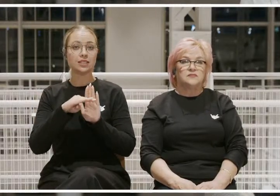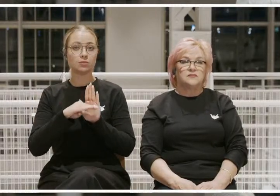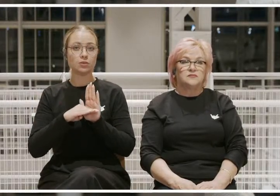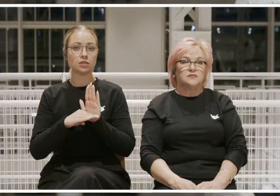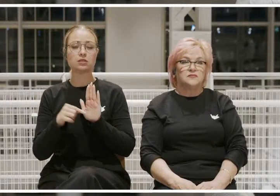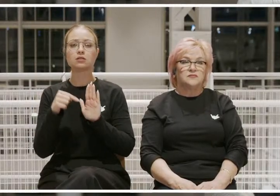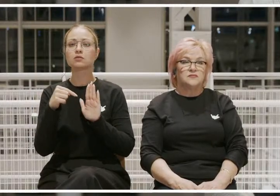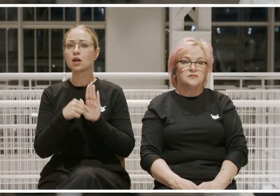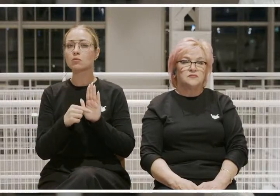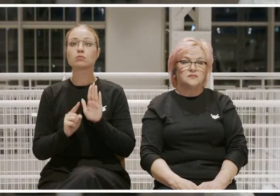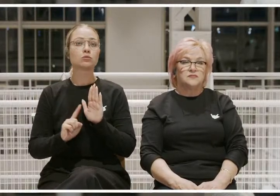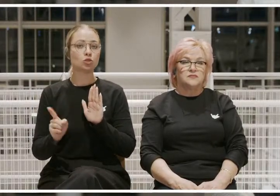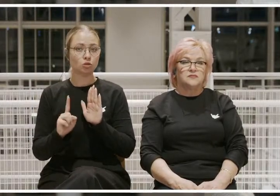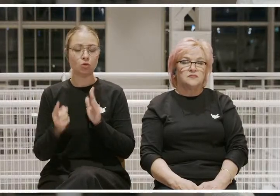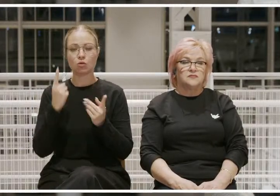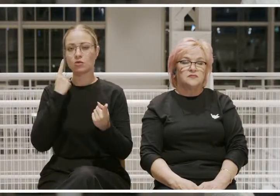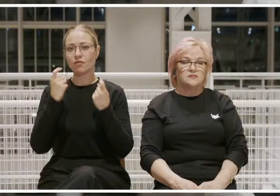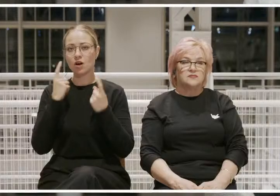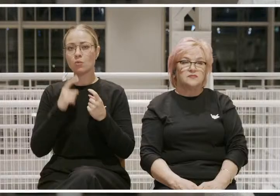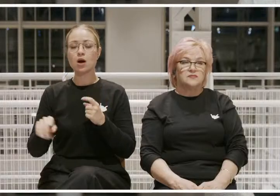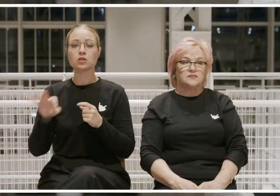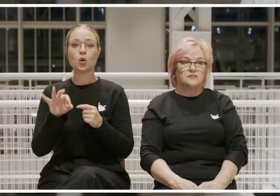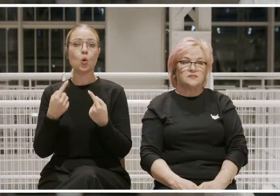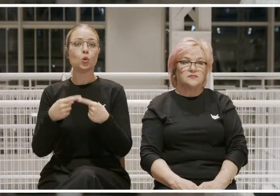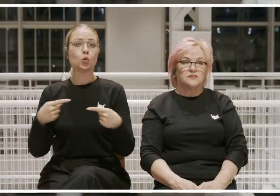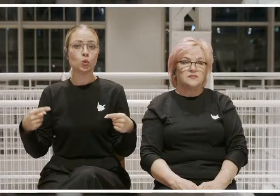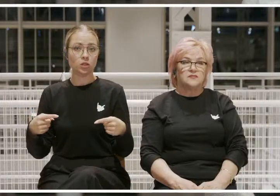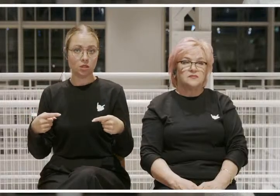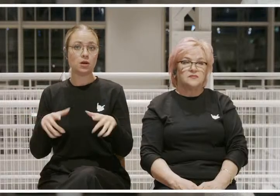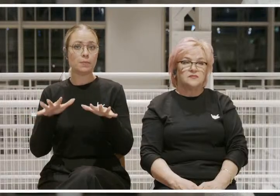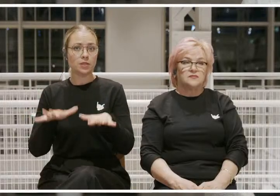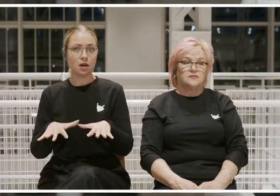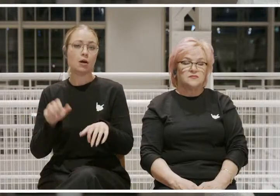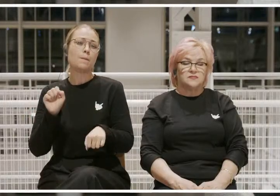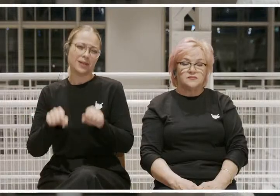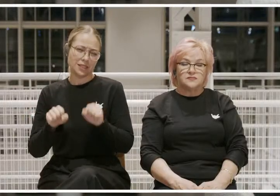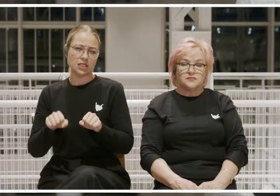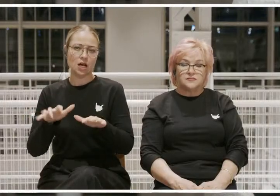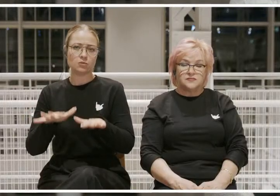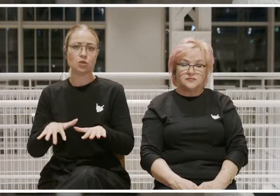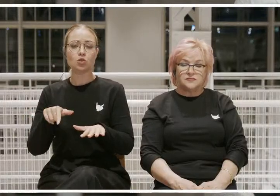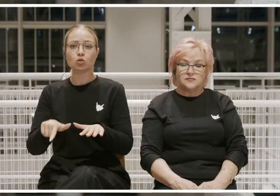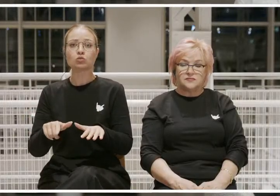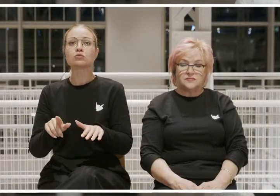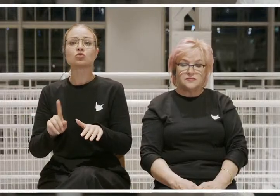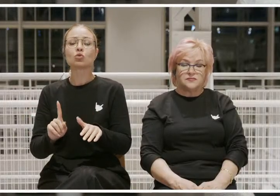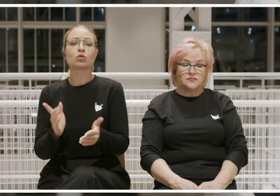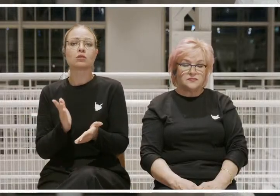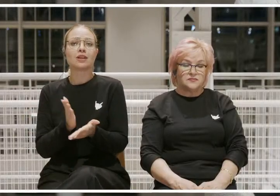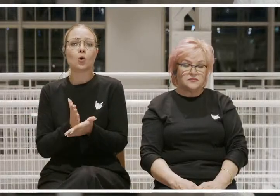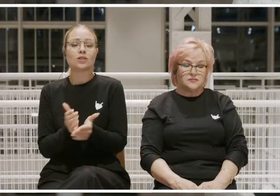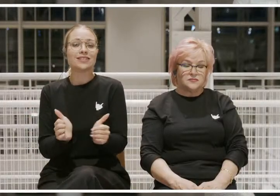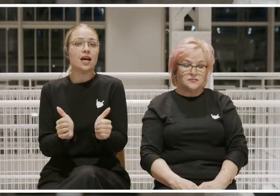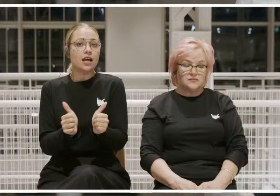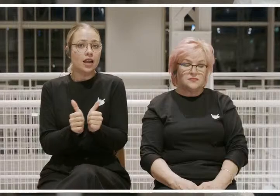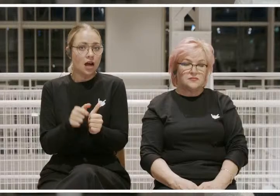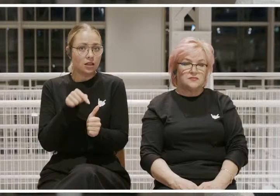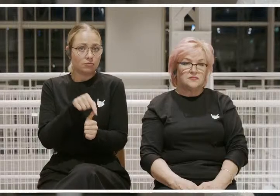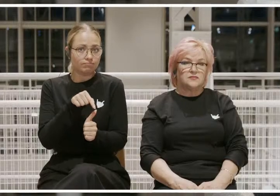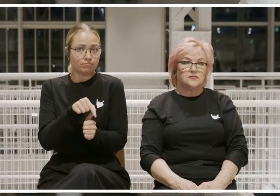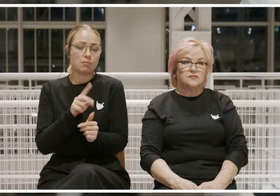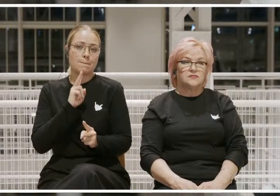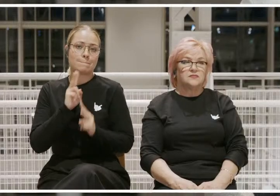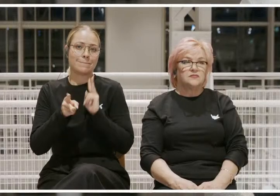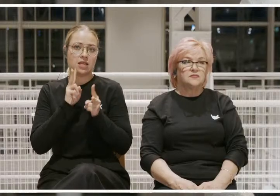other places in the neighborhoods where the biennial venues are. So I think in this